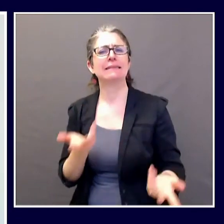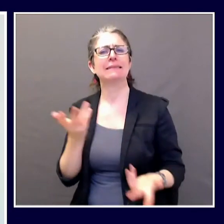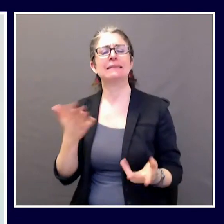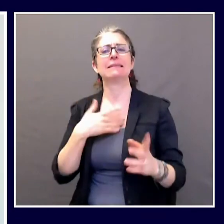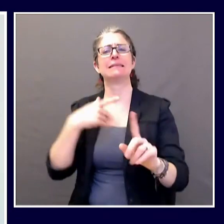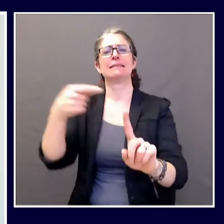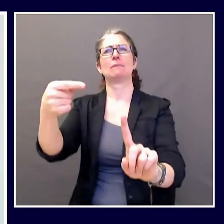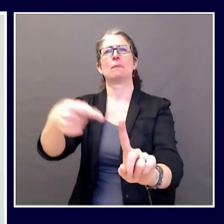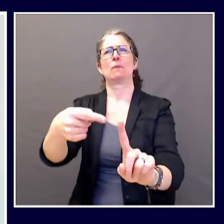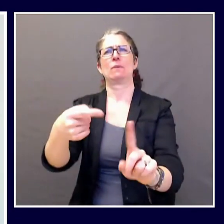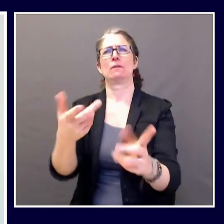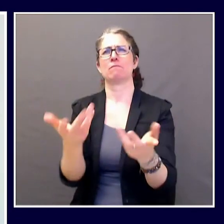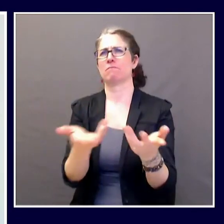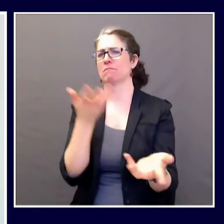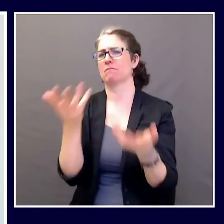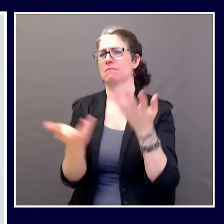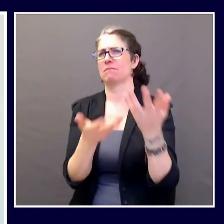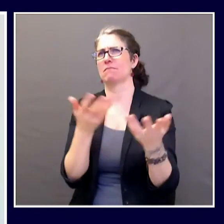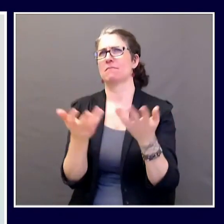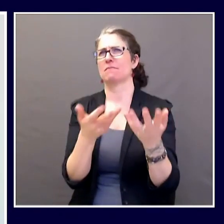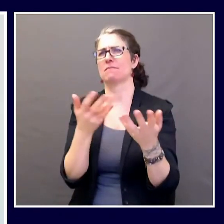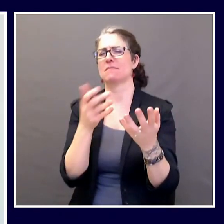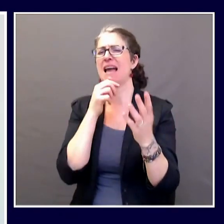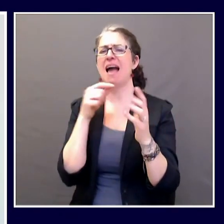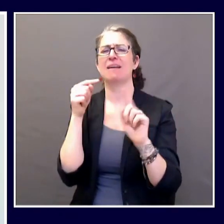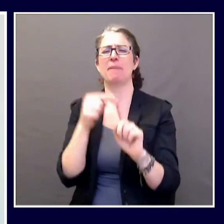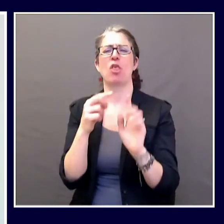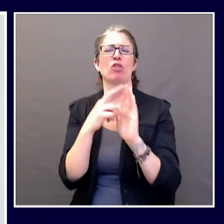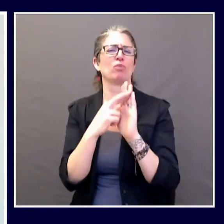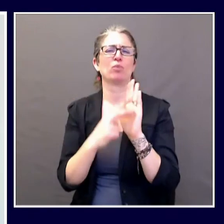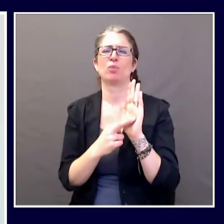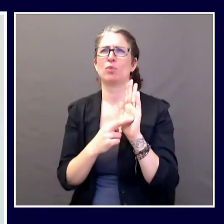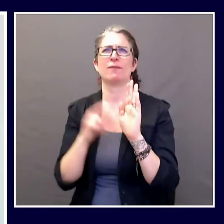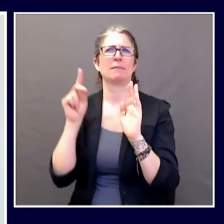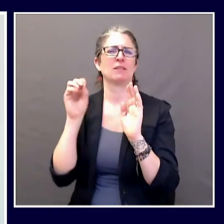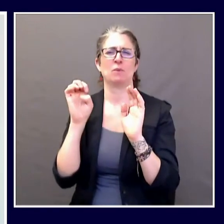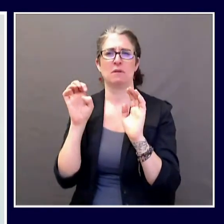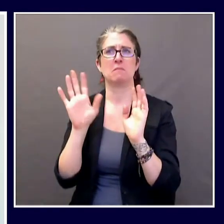more flexibility on this topic. Thanks.